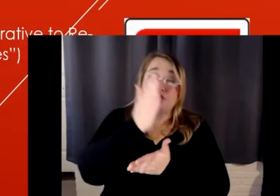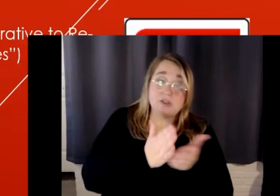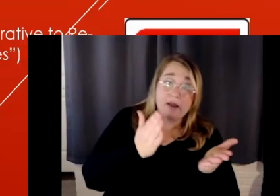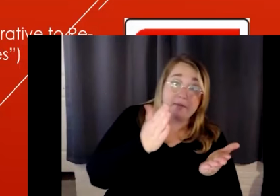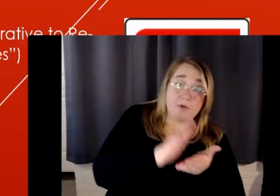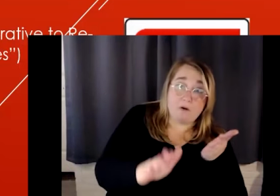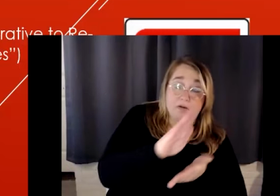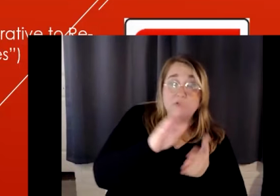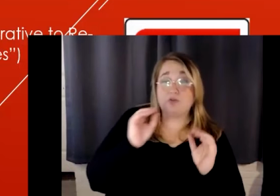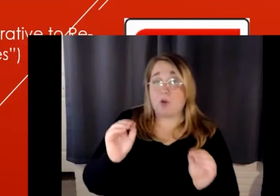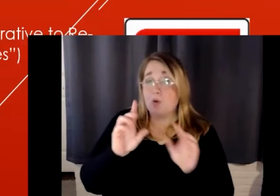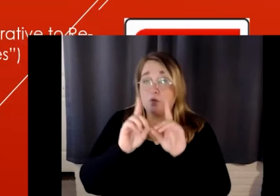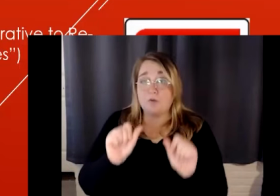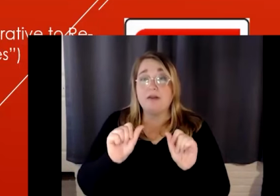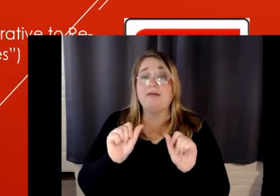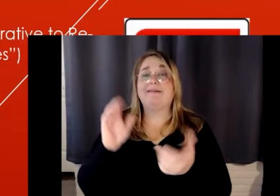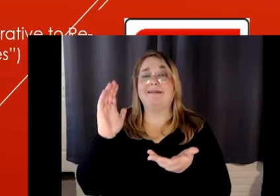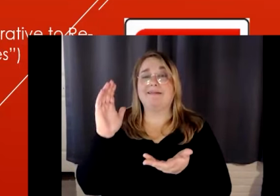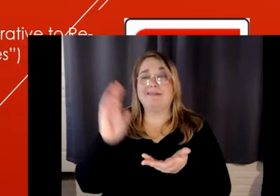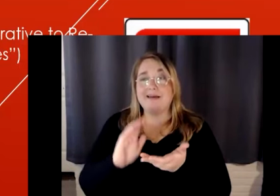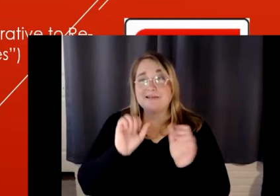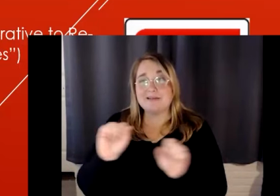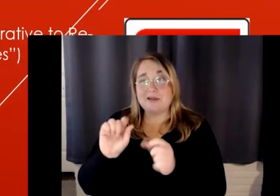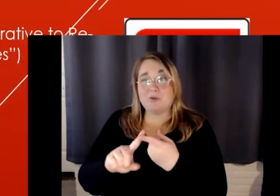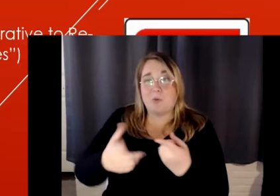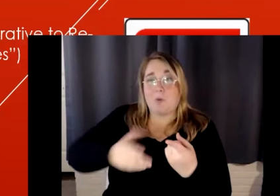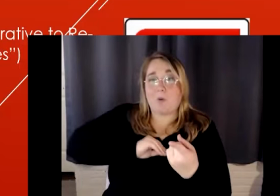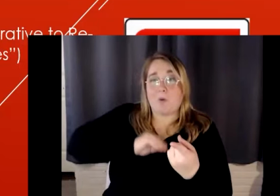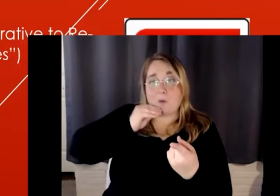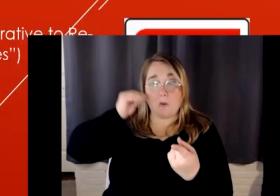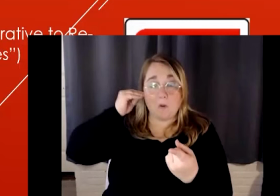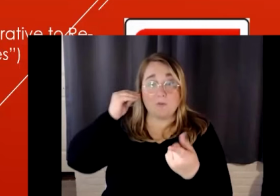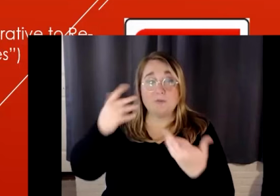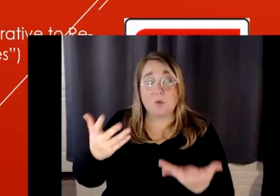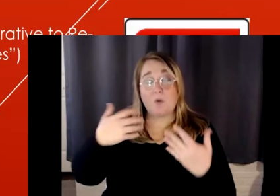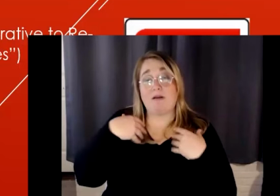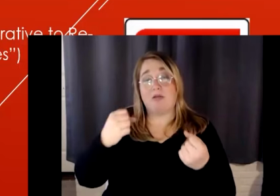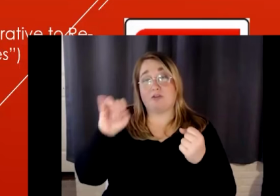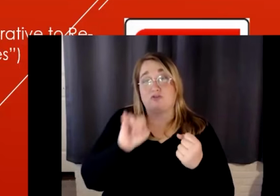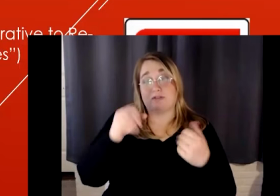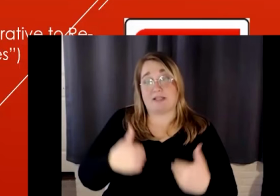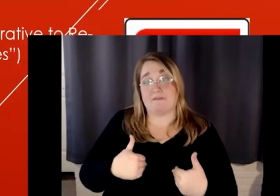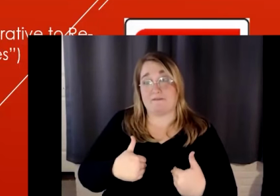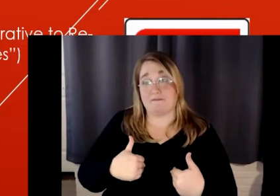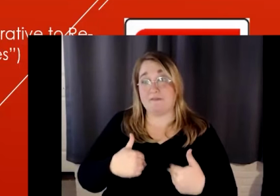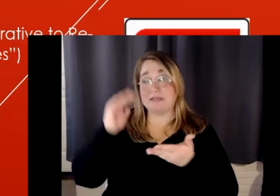I think health insurance goes a long ways to, you know, moving people forward in